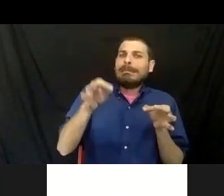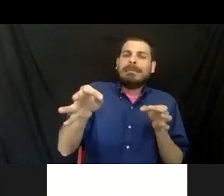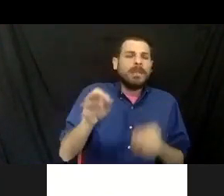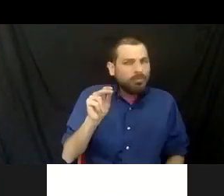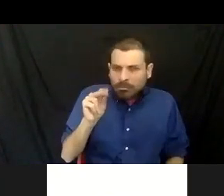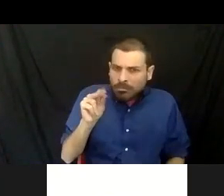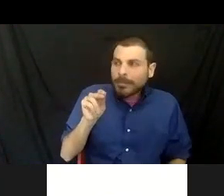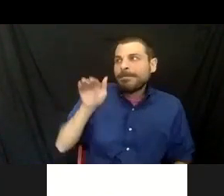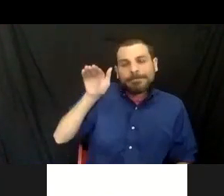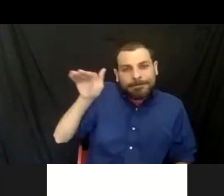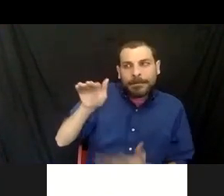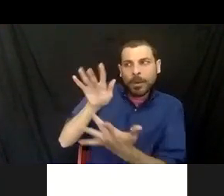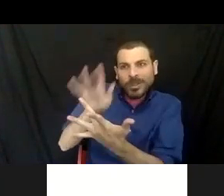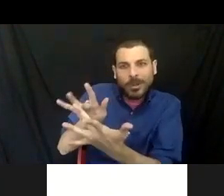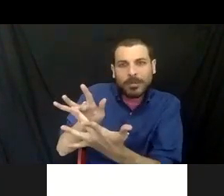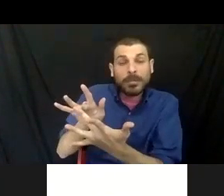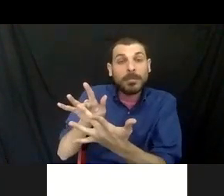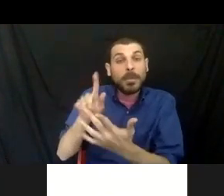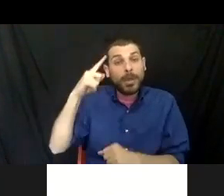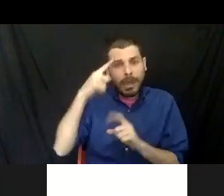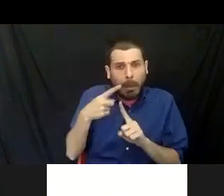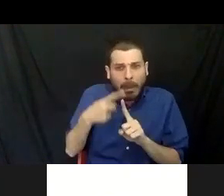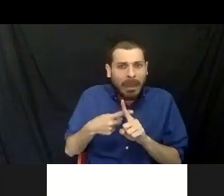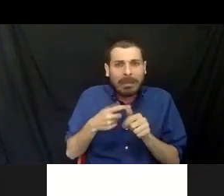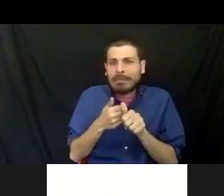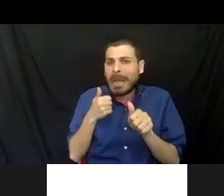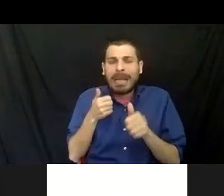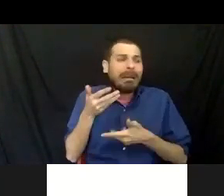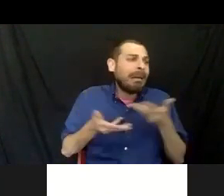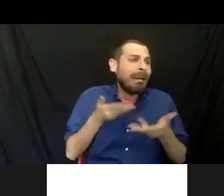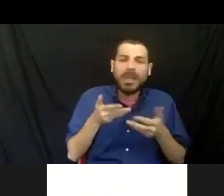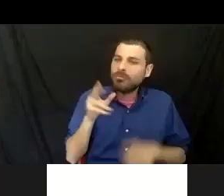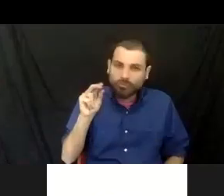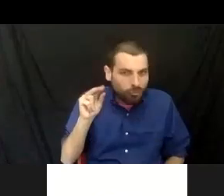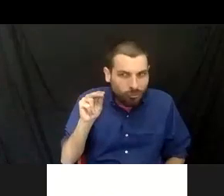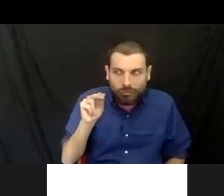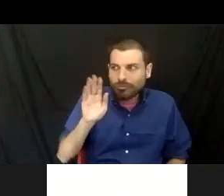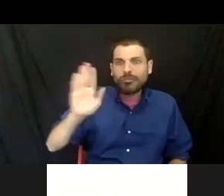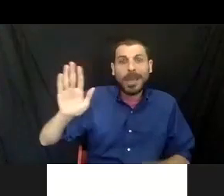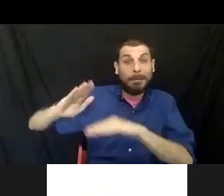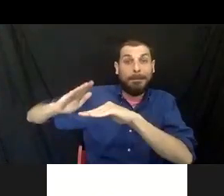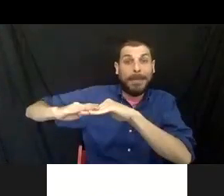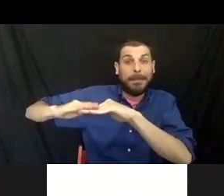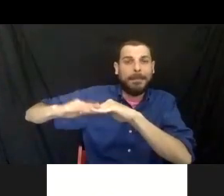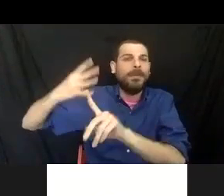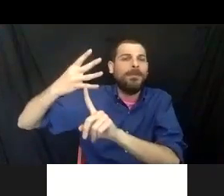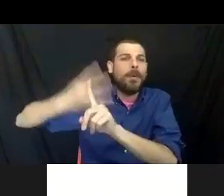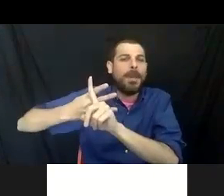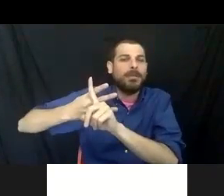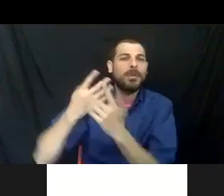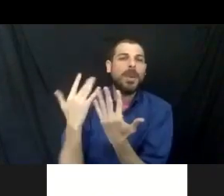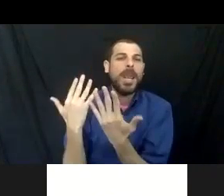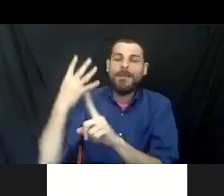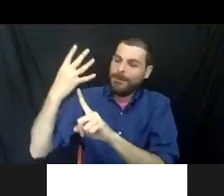have some time. They can't start, in general, mortgage servicers can't start a foreclosure because you're just 30 days behind. As long